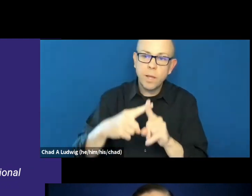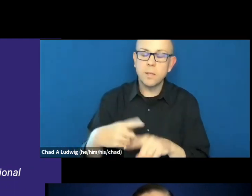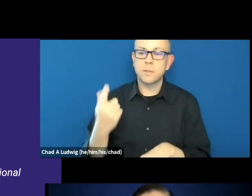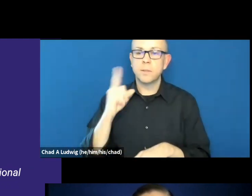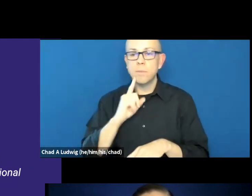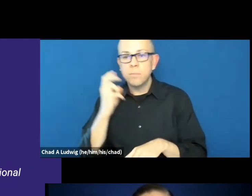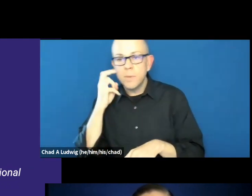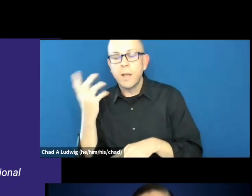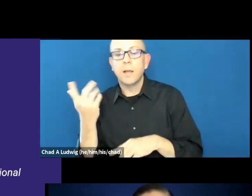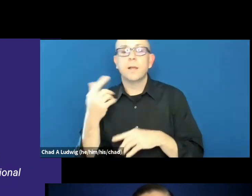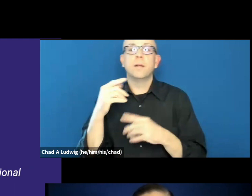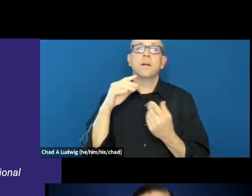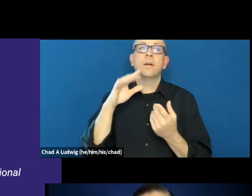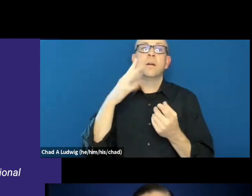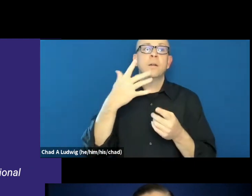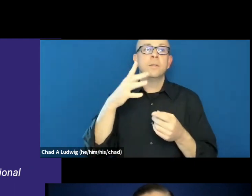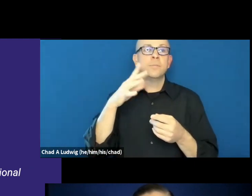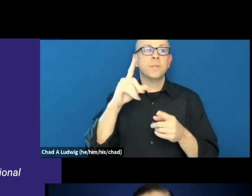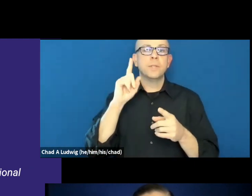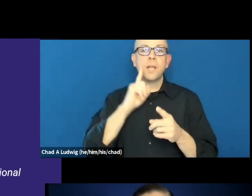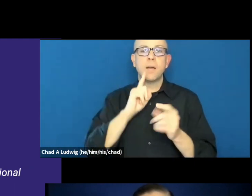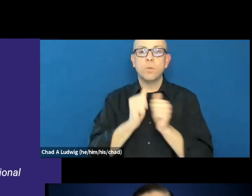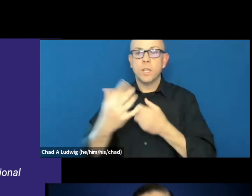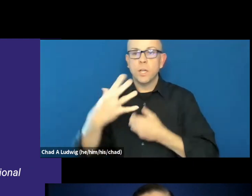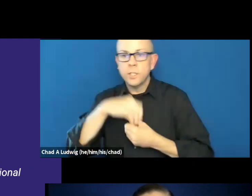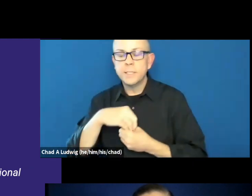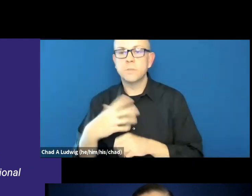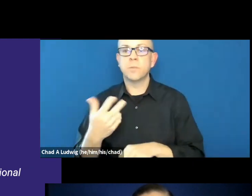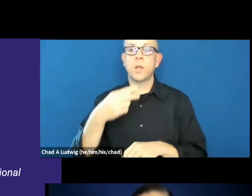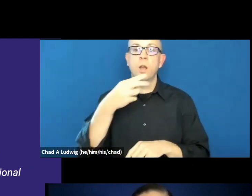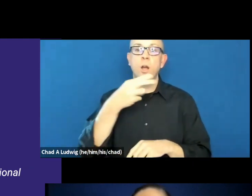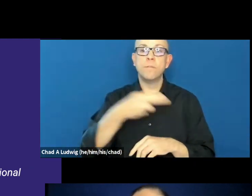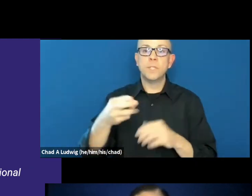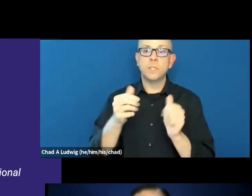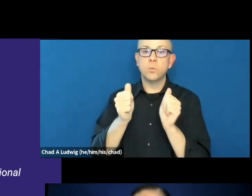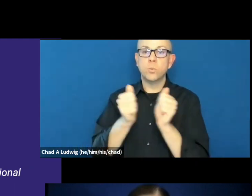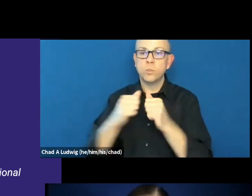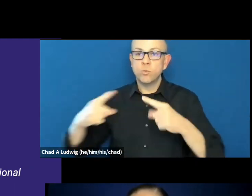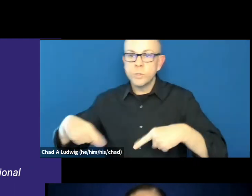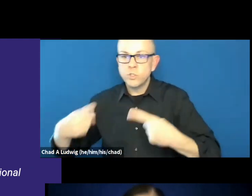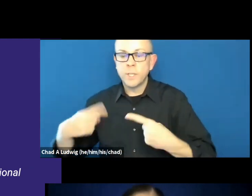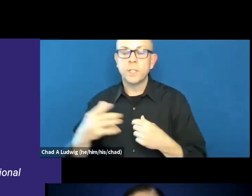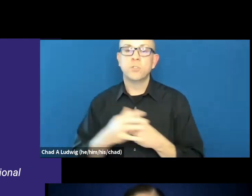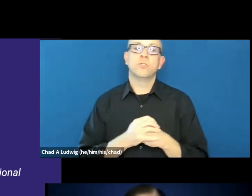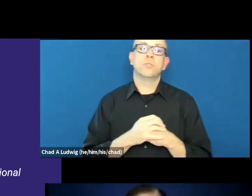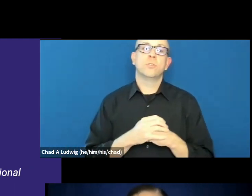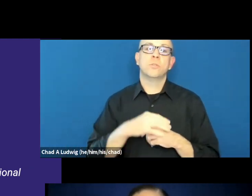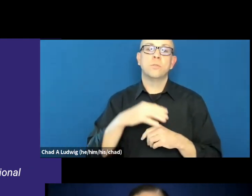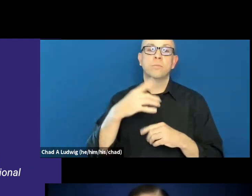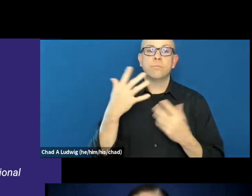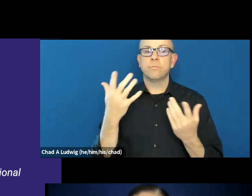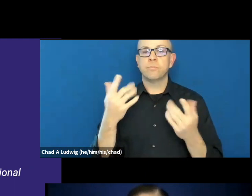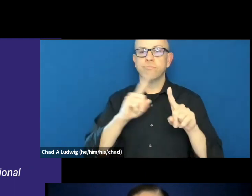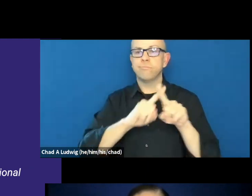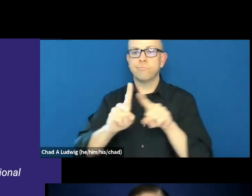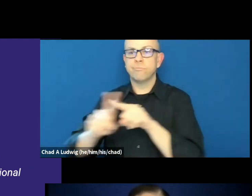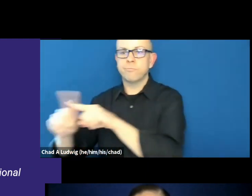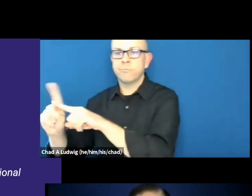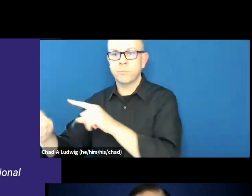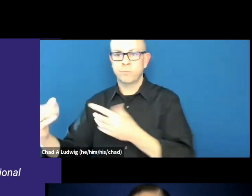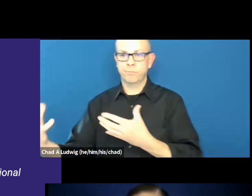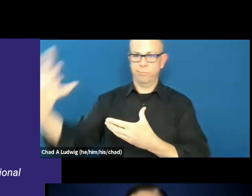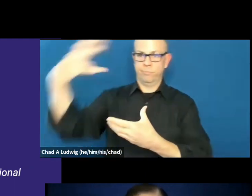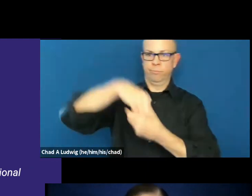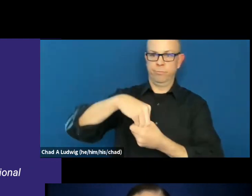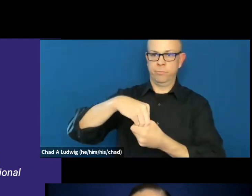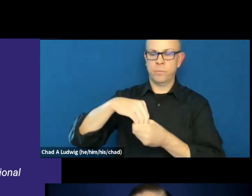of hearing individuals, as well as those with additional disabilities in the state of Oregon. You could have an individual who's hard of hearing, who uses